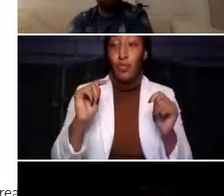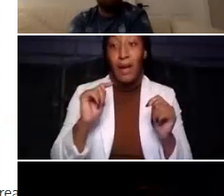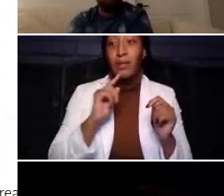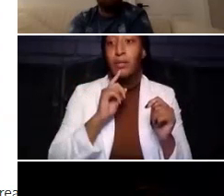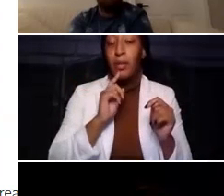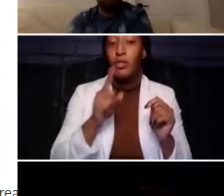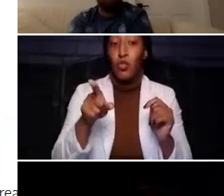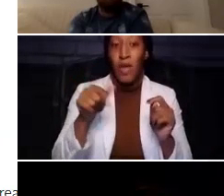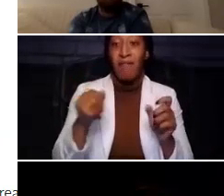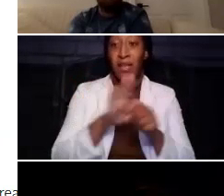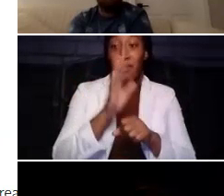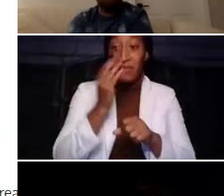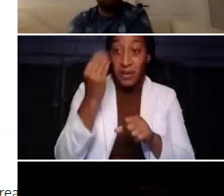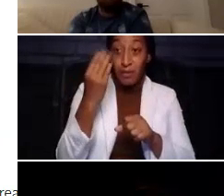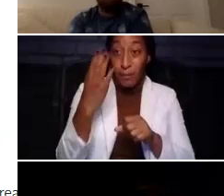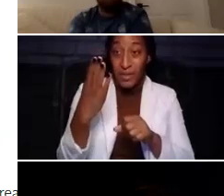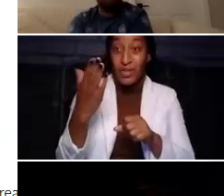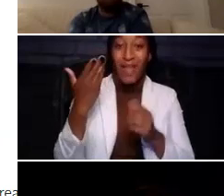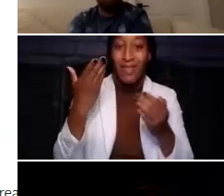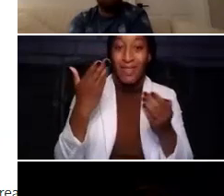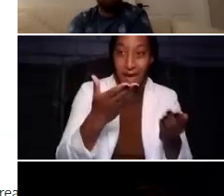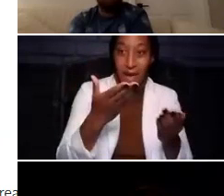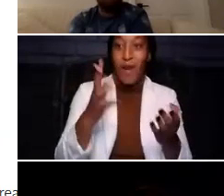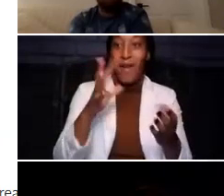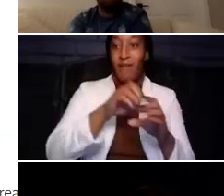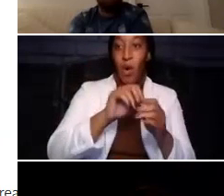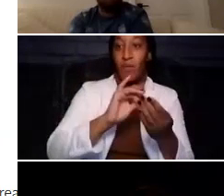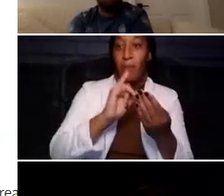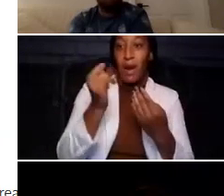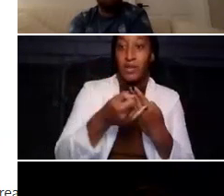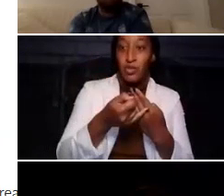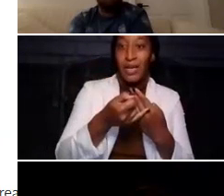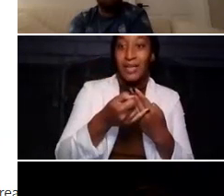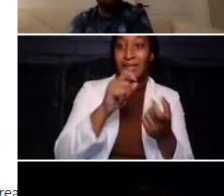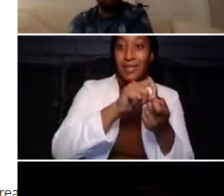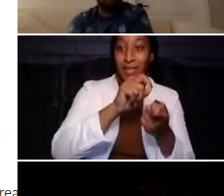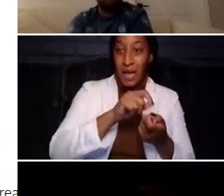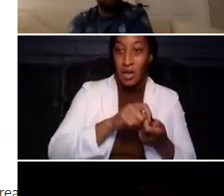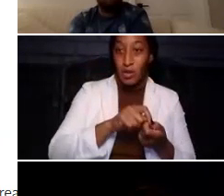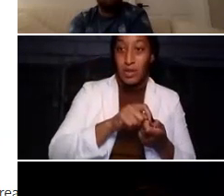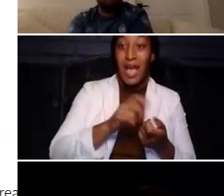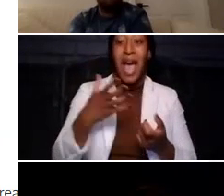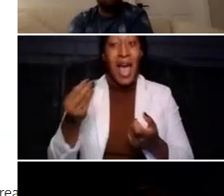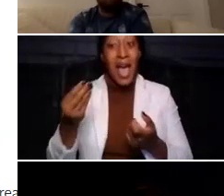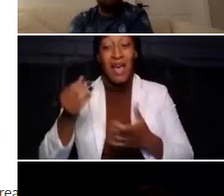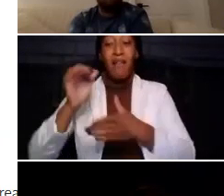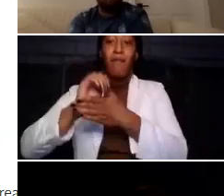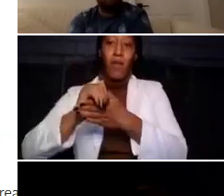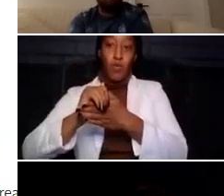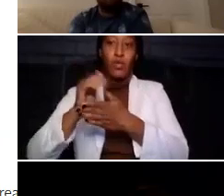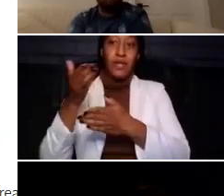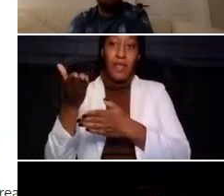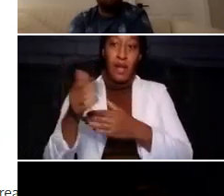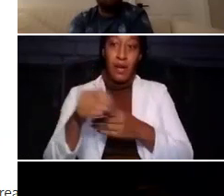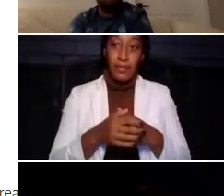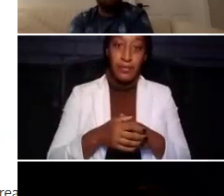could in the project details or give you access to it in the project folder, okay? You have to